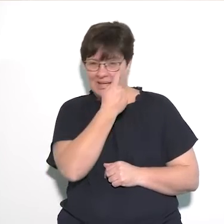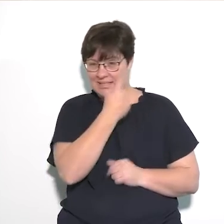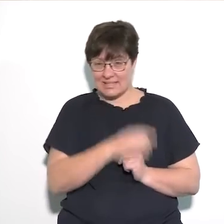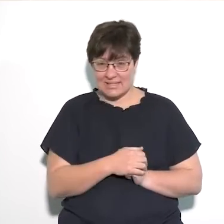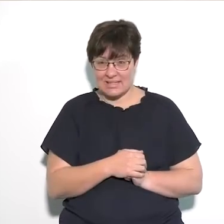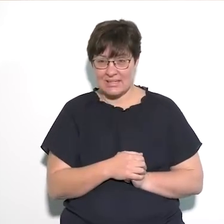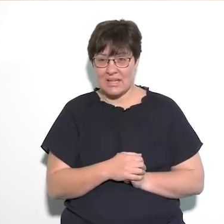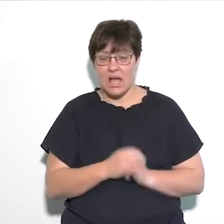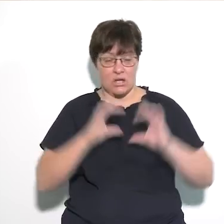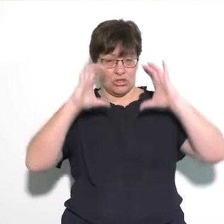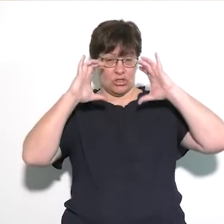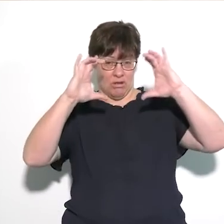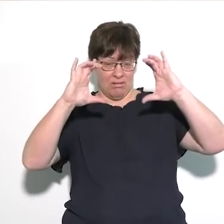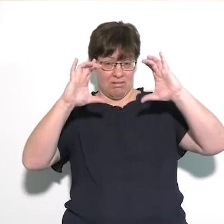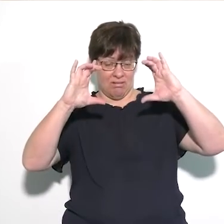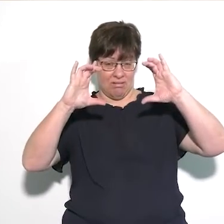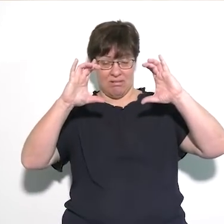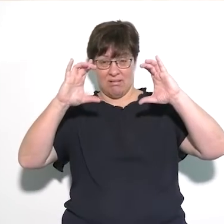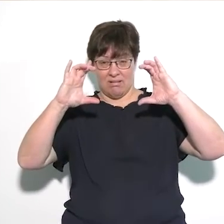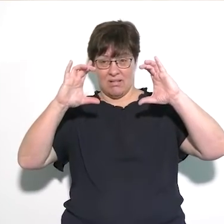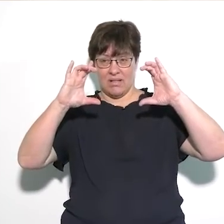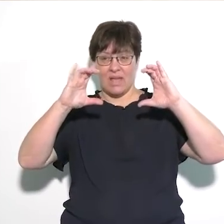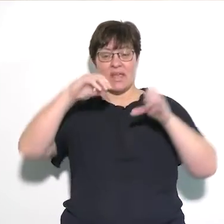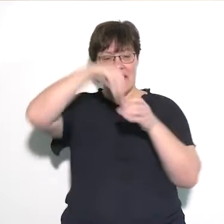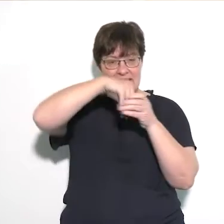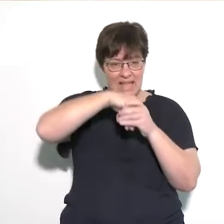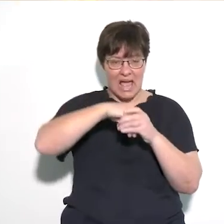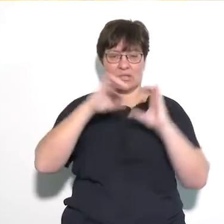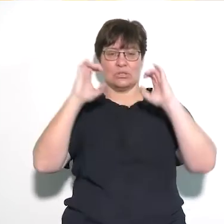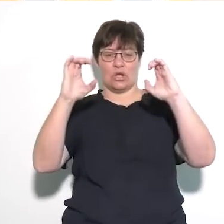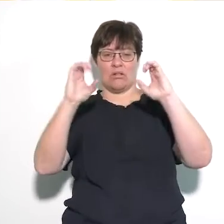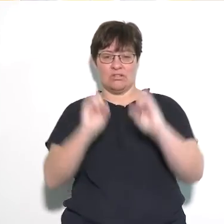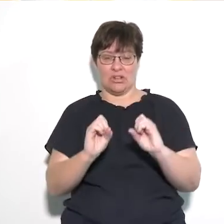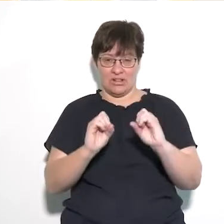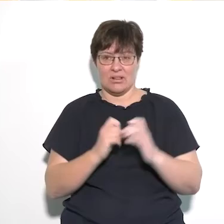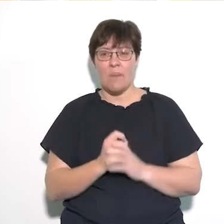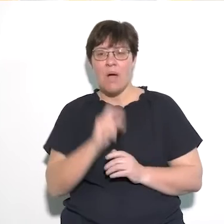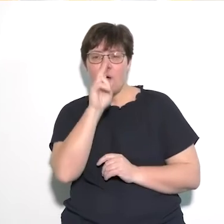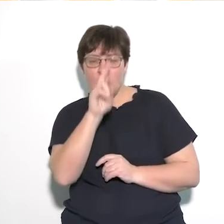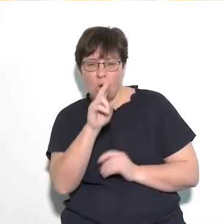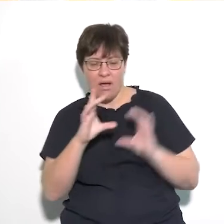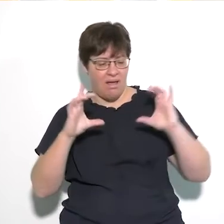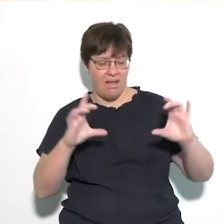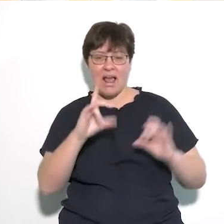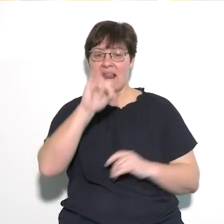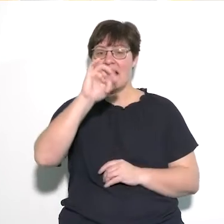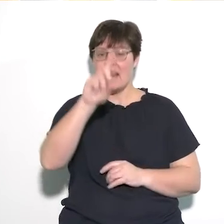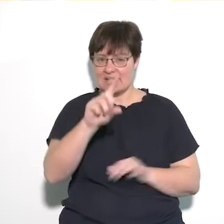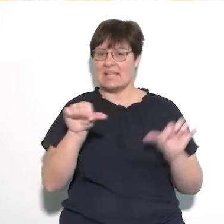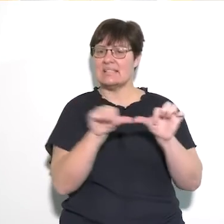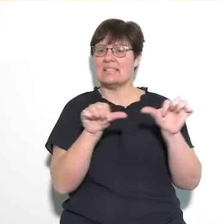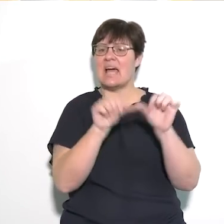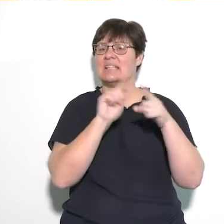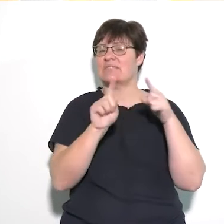over here. We've got a big circle and then inner circles. So I looked for lids that were